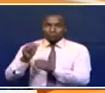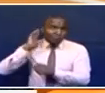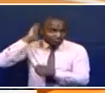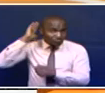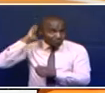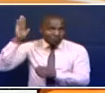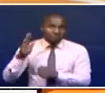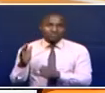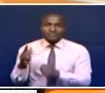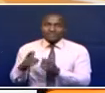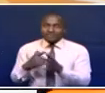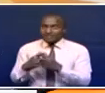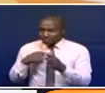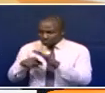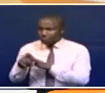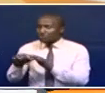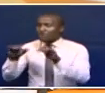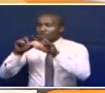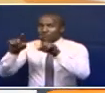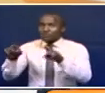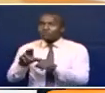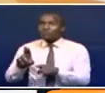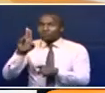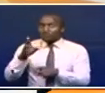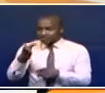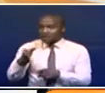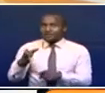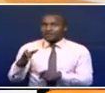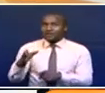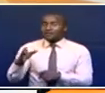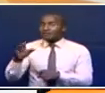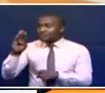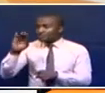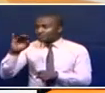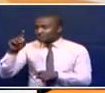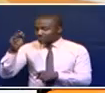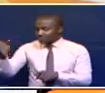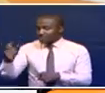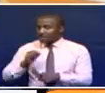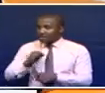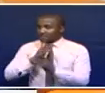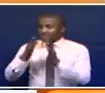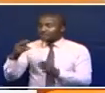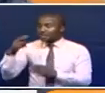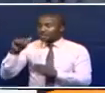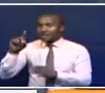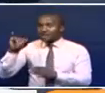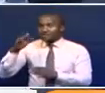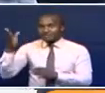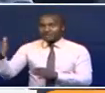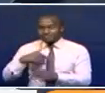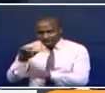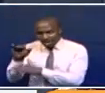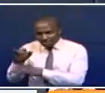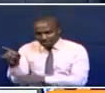diplomatic waiting room, my friend Uhuru and the Toto Man and Senator Yusuf Aji. And then I asked